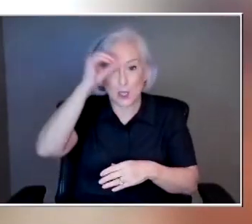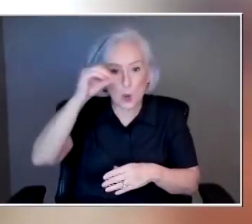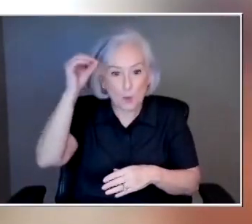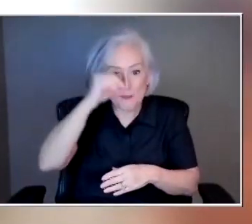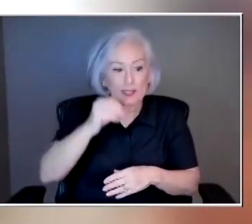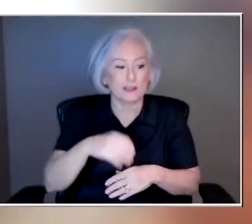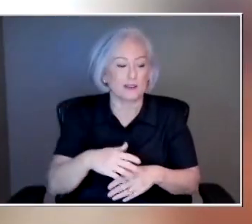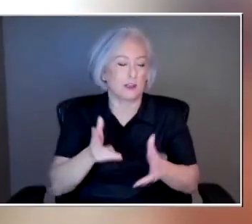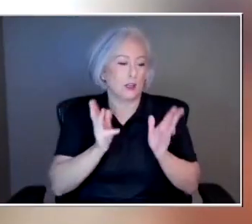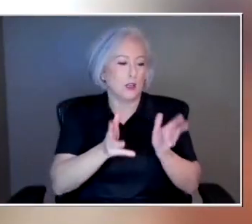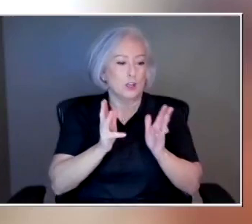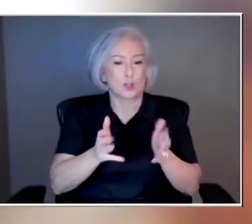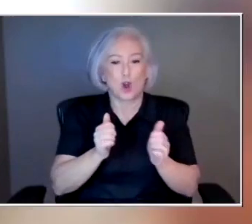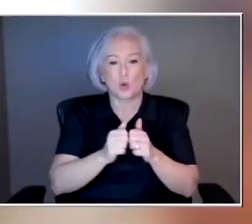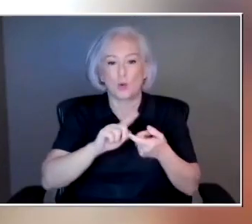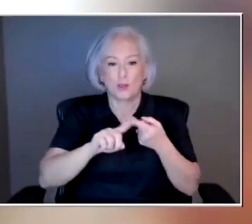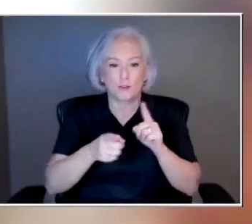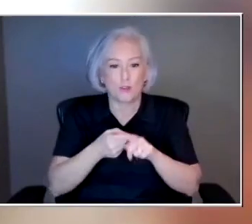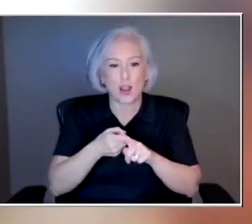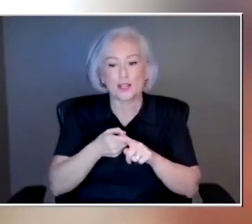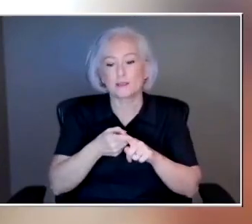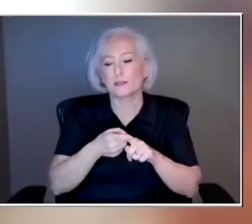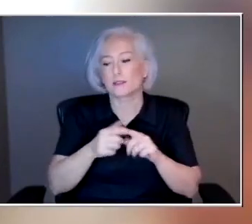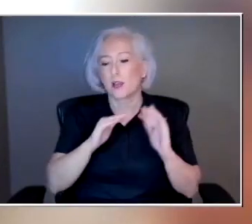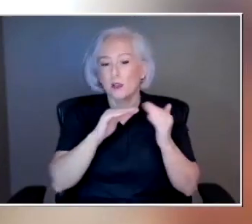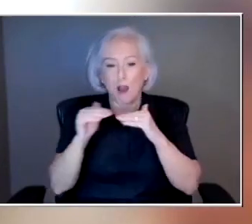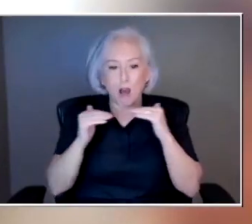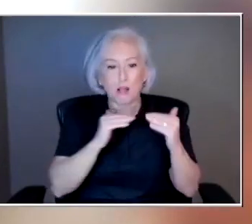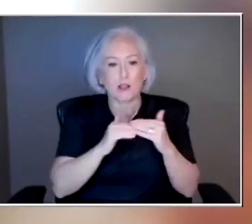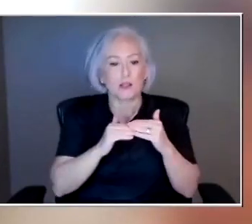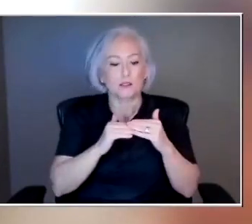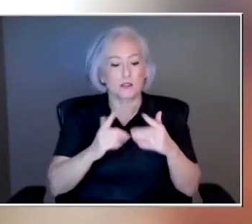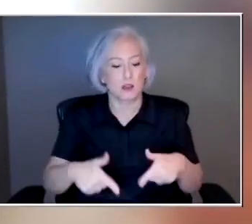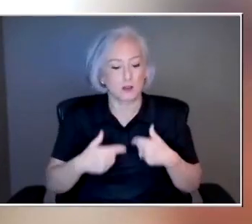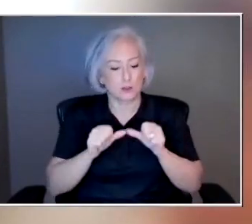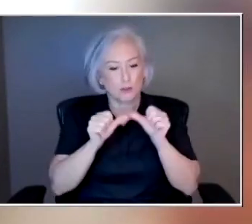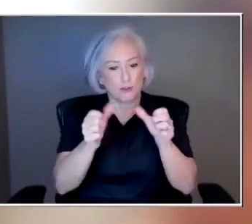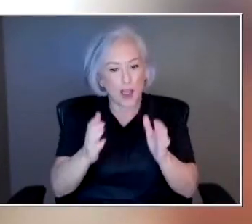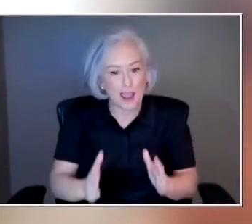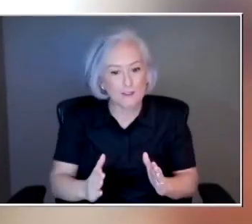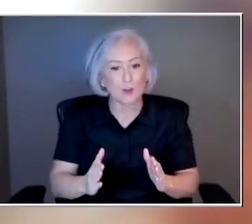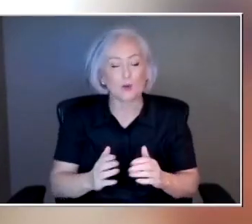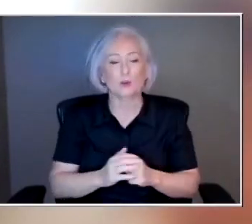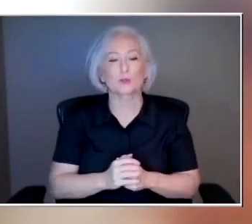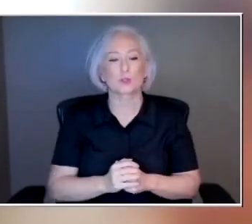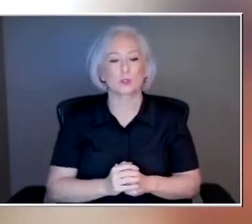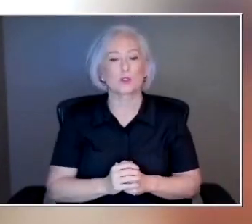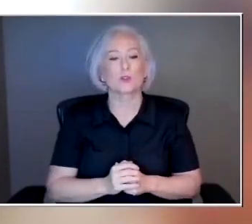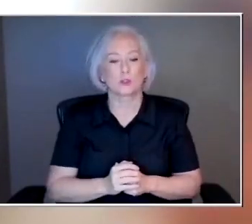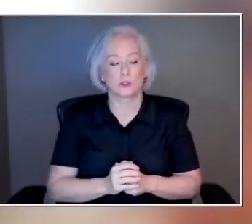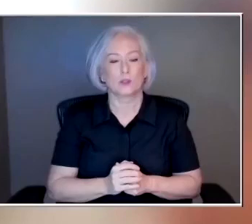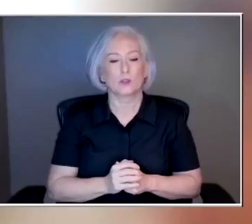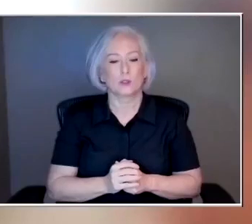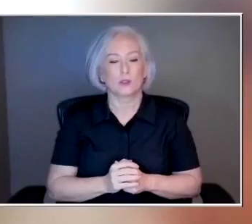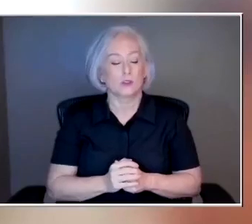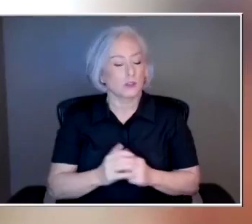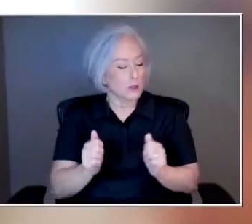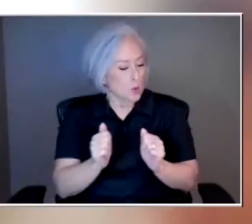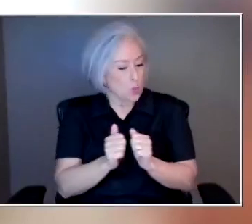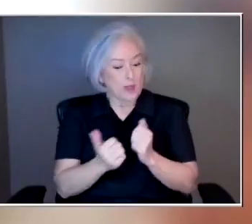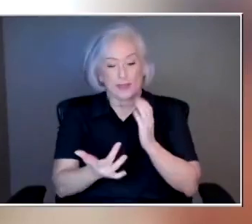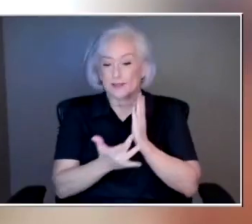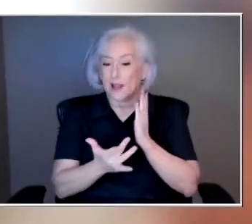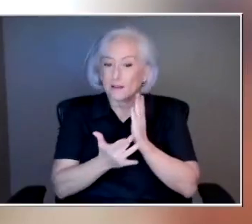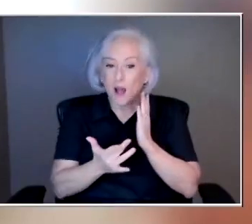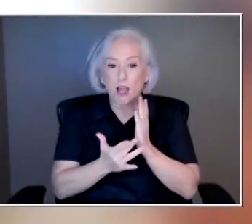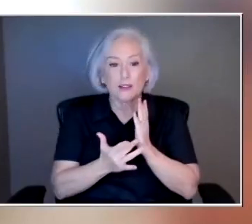other survivors or individuals with that illness, so be it. And the technology and our treatments